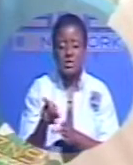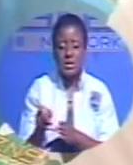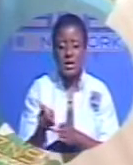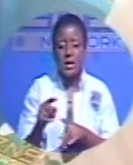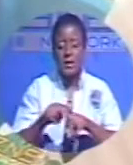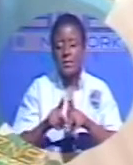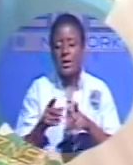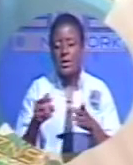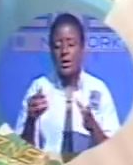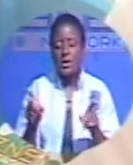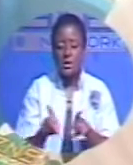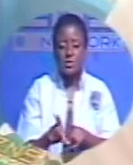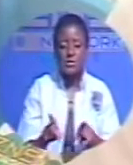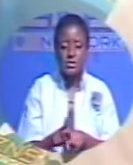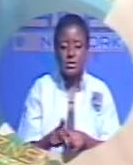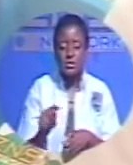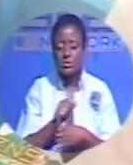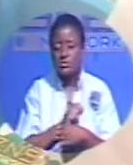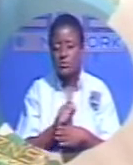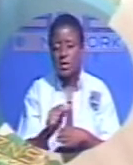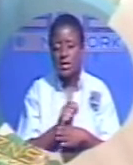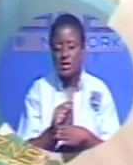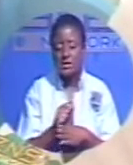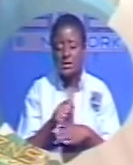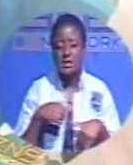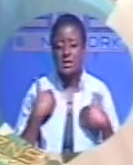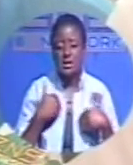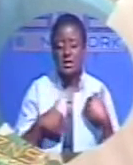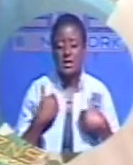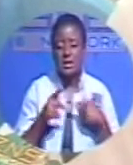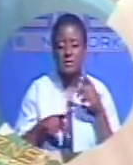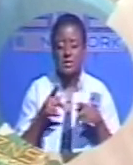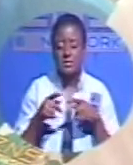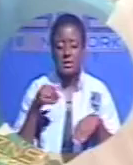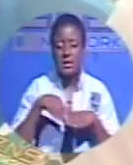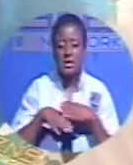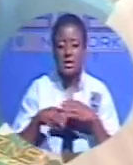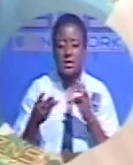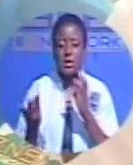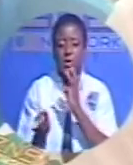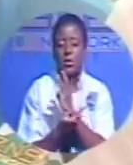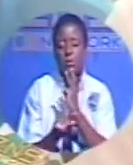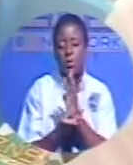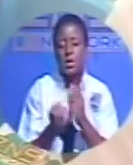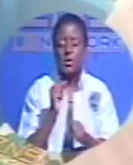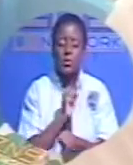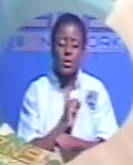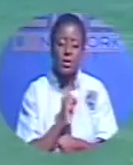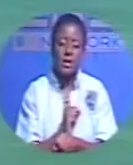also trains youngsters in the woodworking